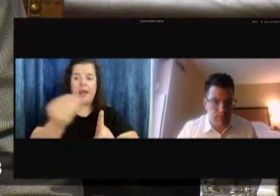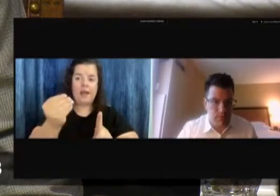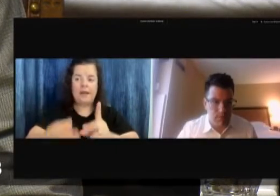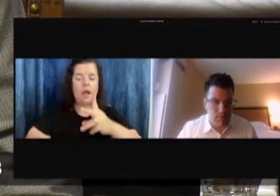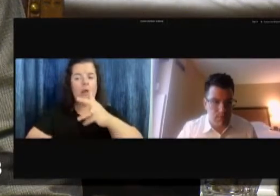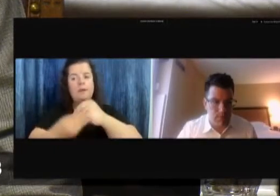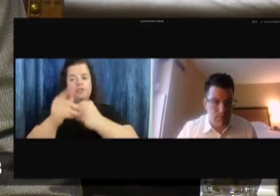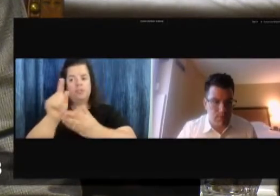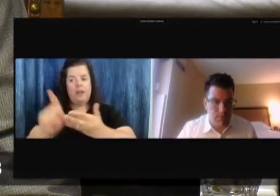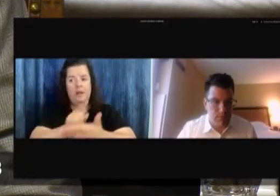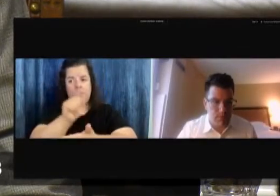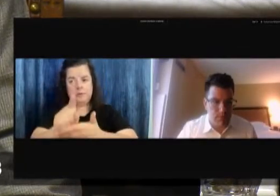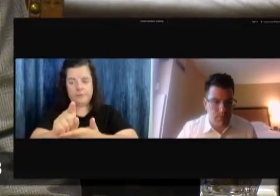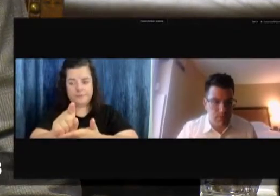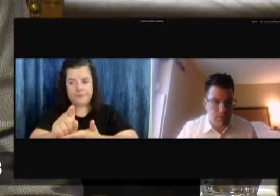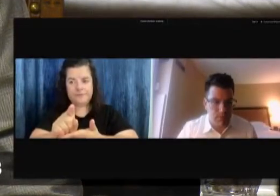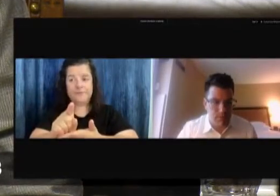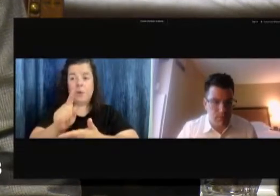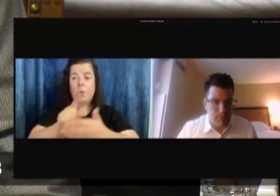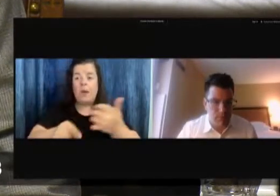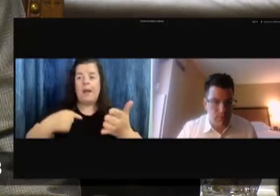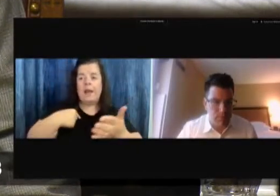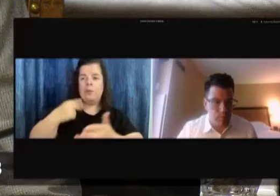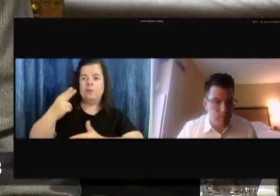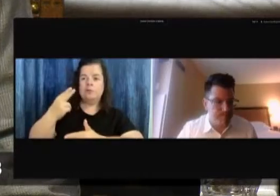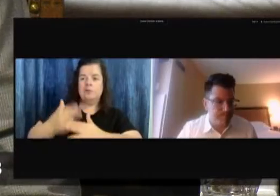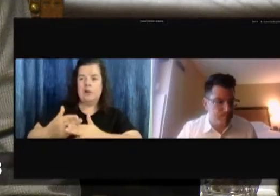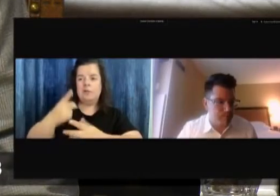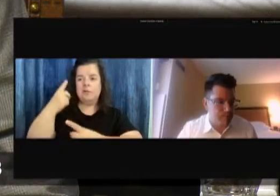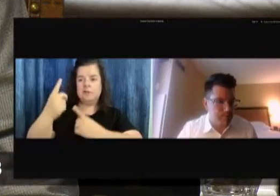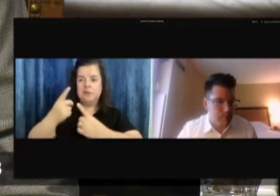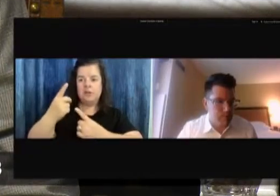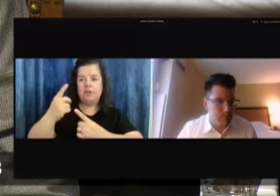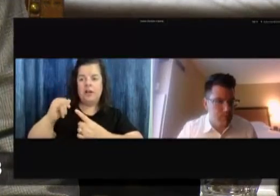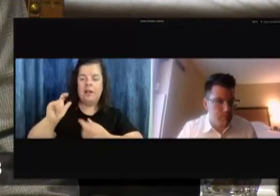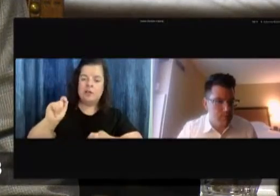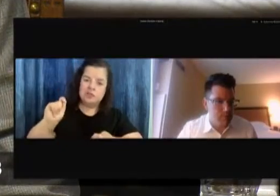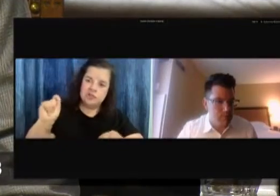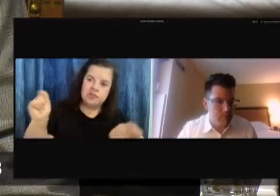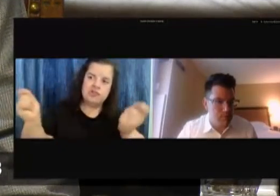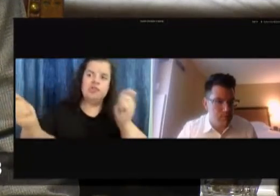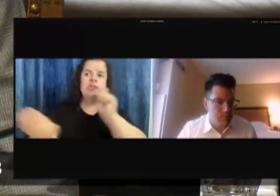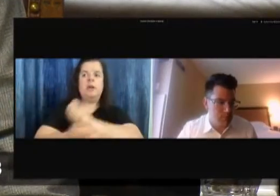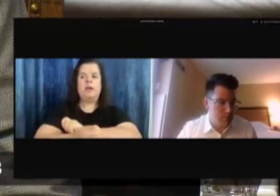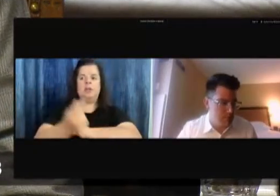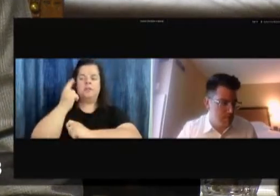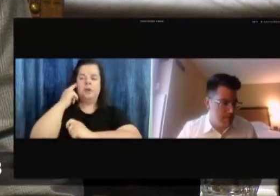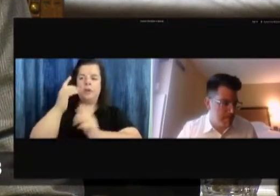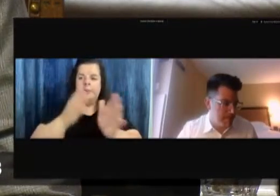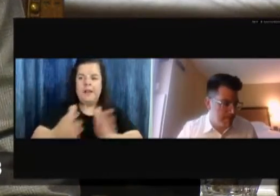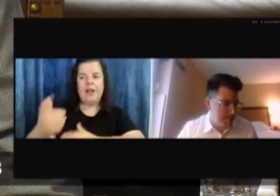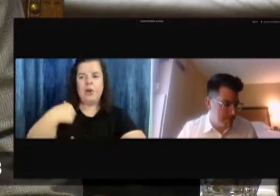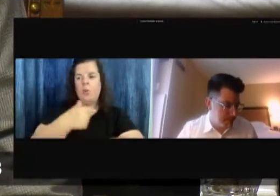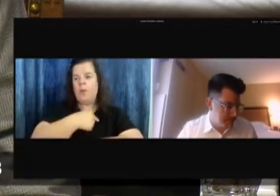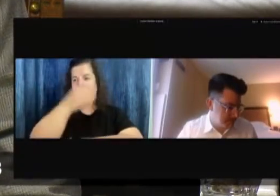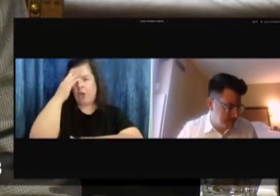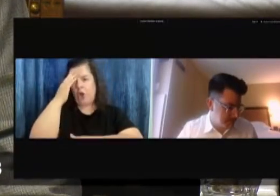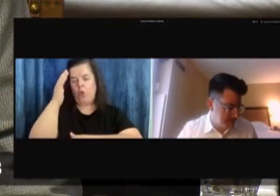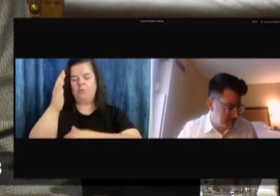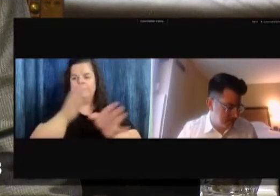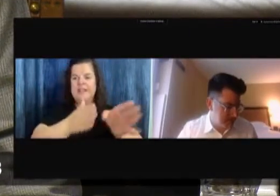hours on what I would consider an evolution of the plan. As we know, plans don't stay static